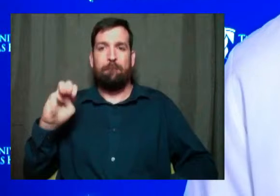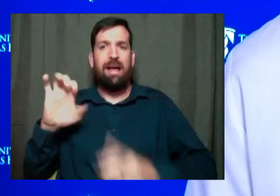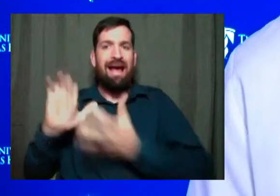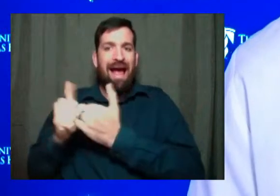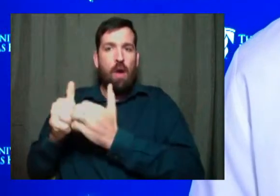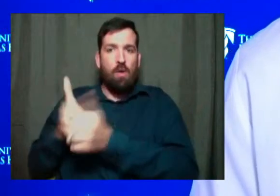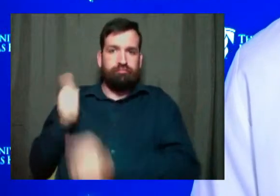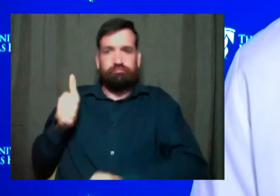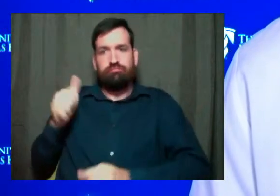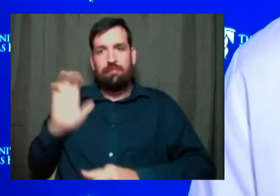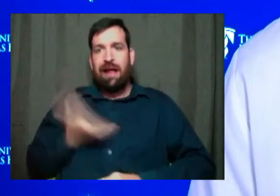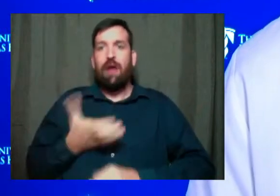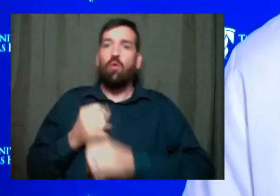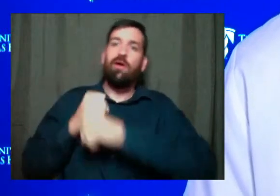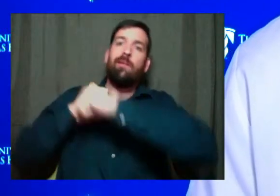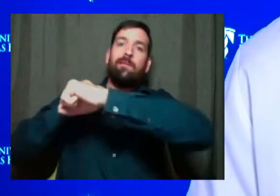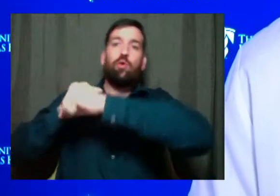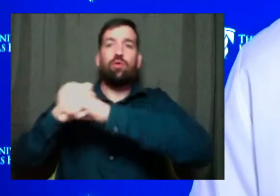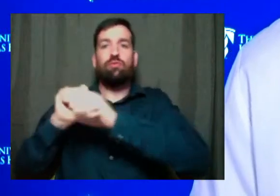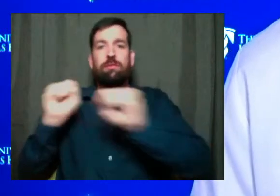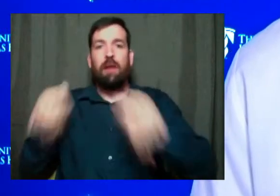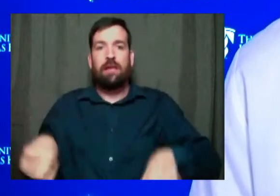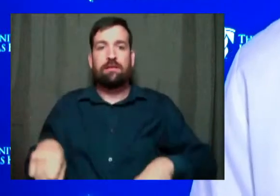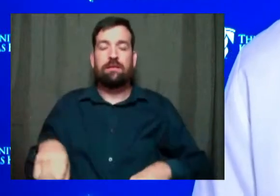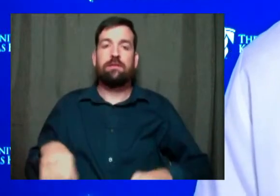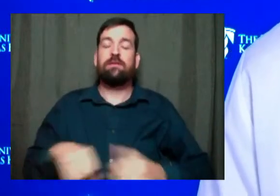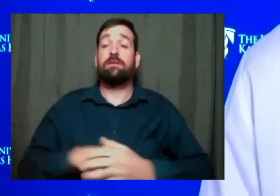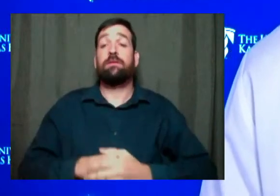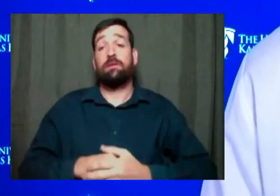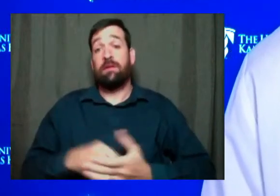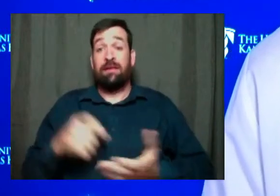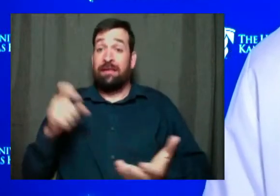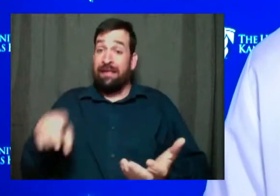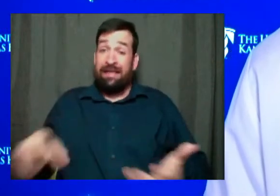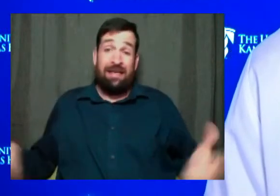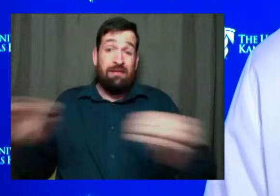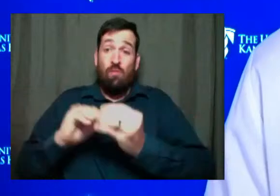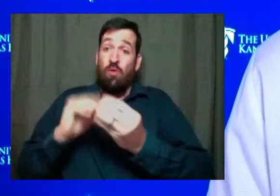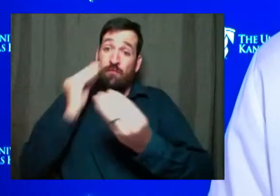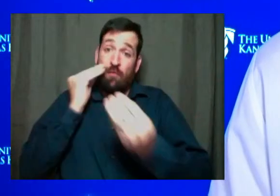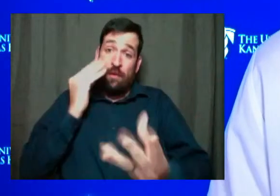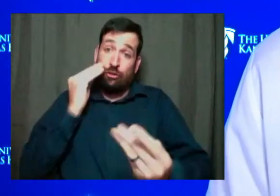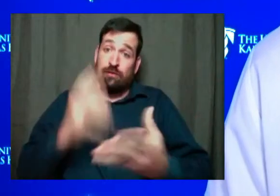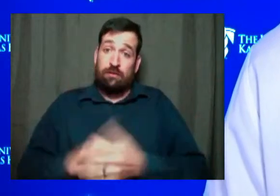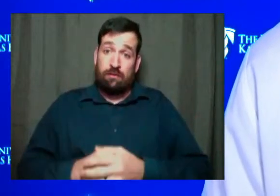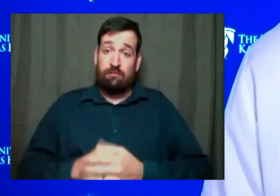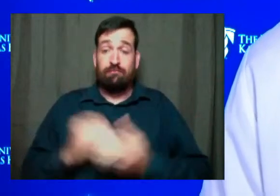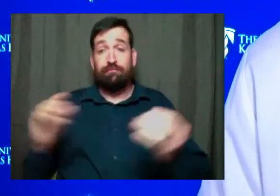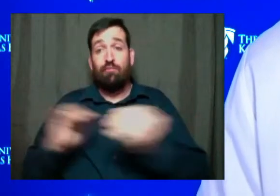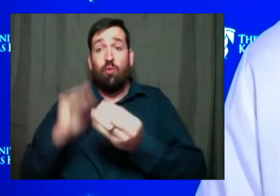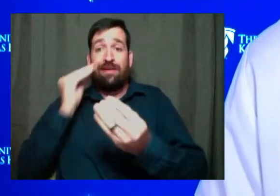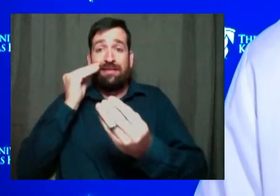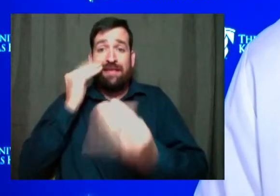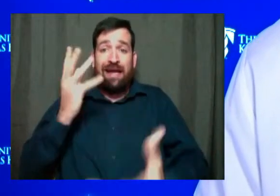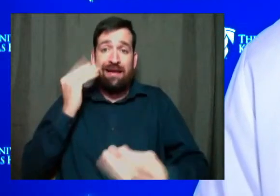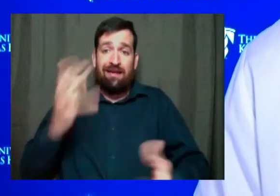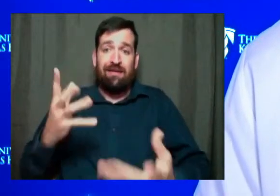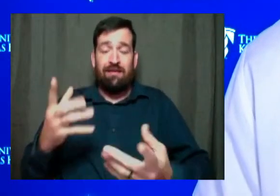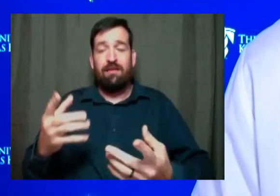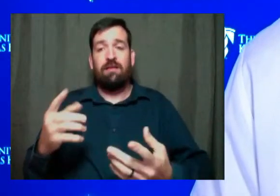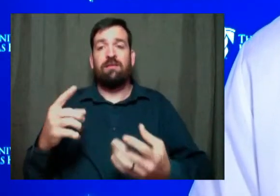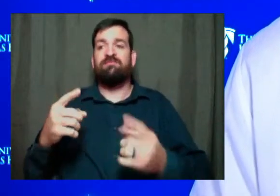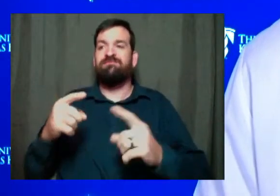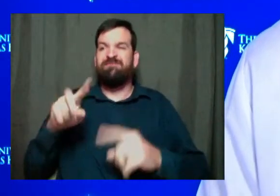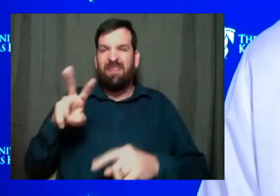immune response, especially interferon. So we really need to get a lot more information and data about the science and the virology of